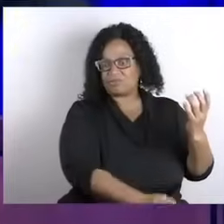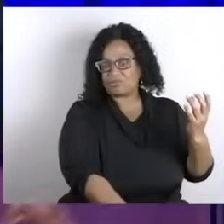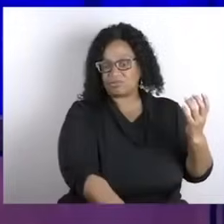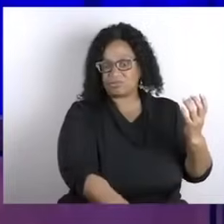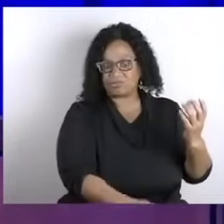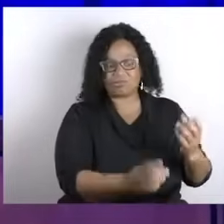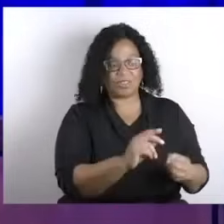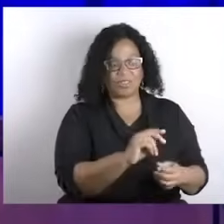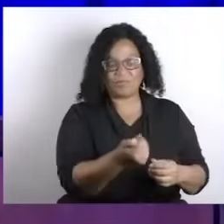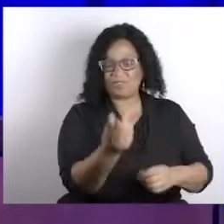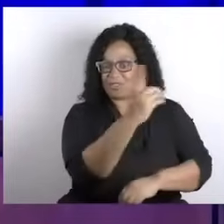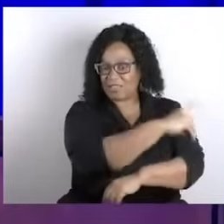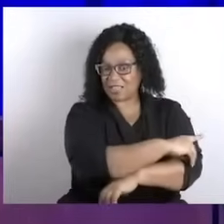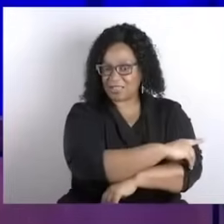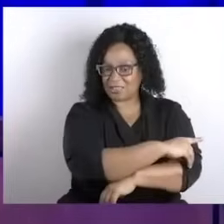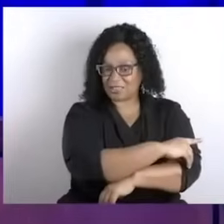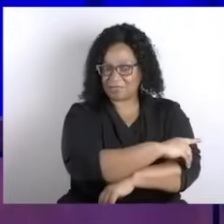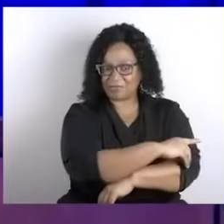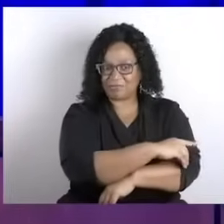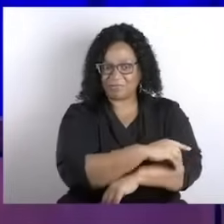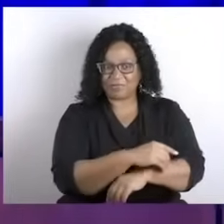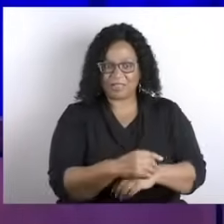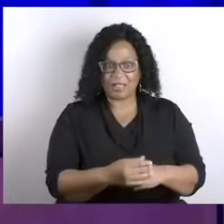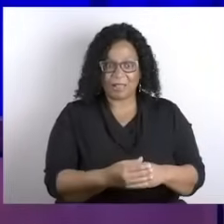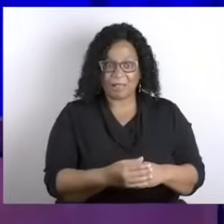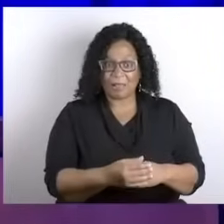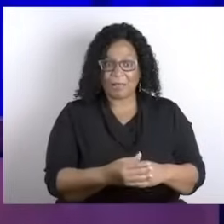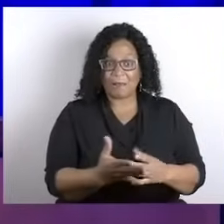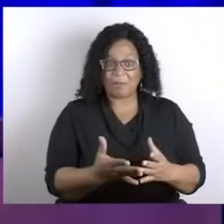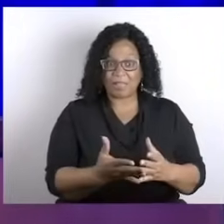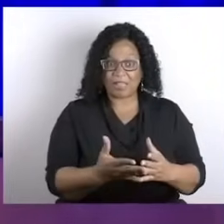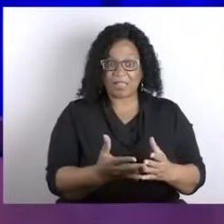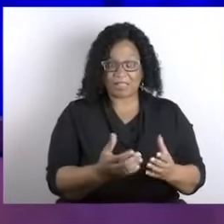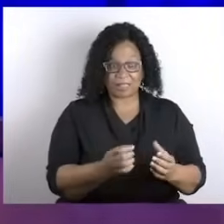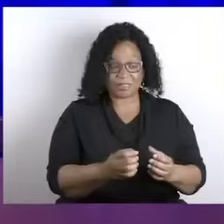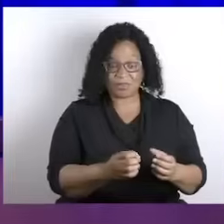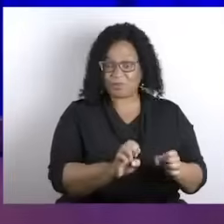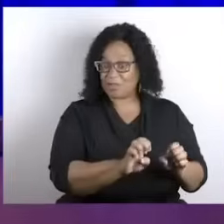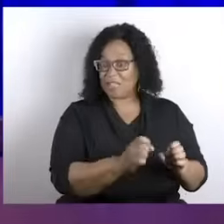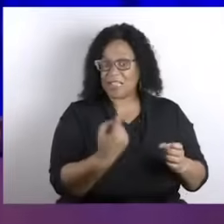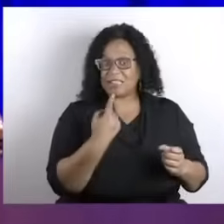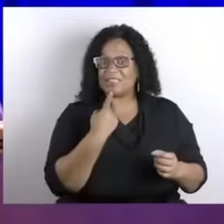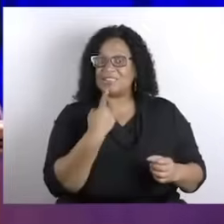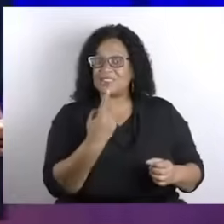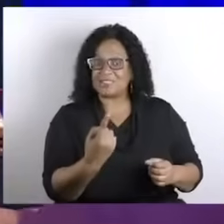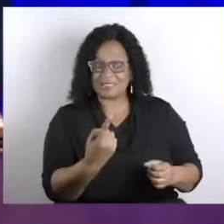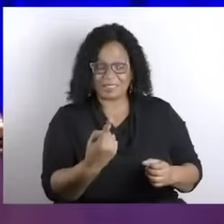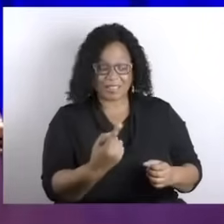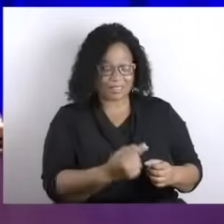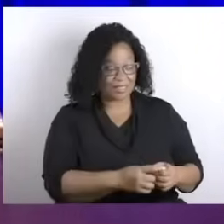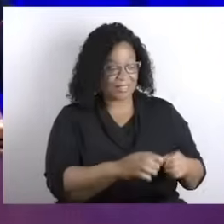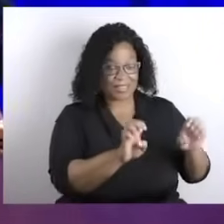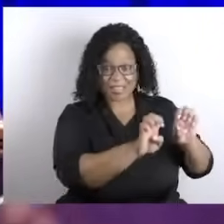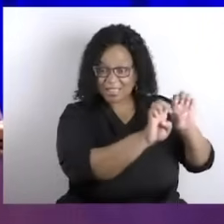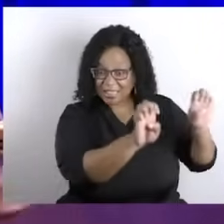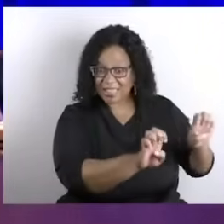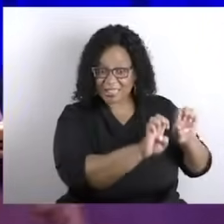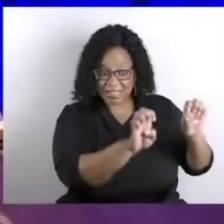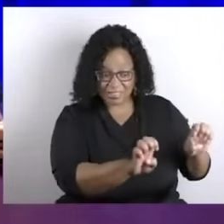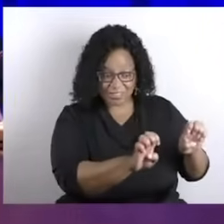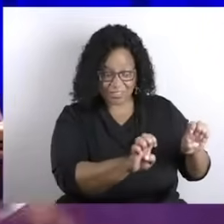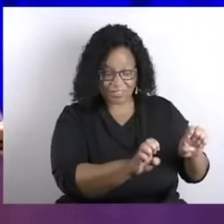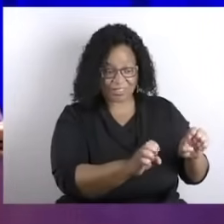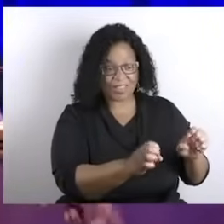few days. Matter of fact, they said by the time Easter gets here, it'll be gone. We just finished Labor